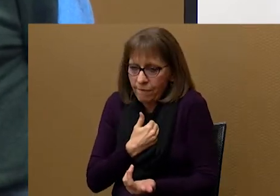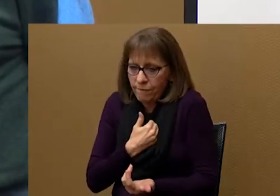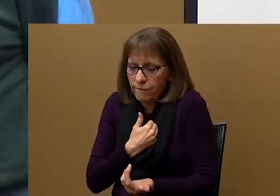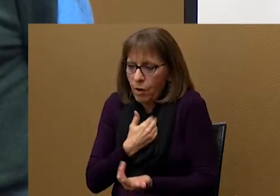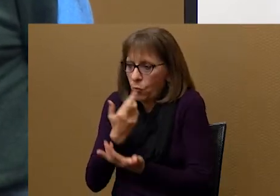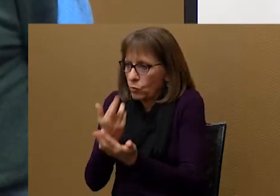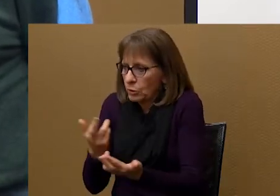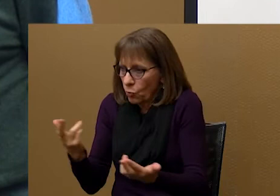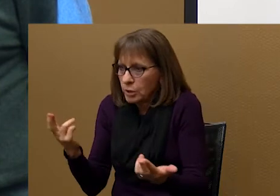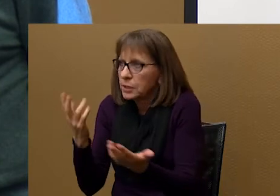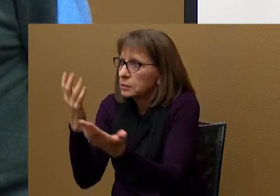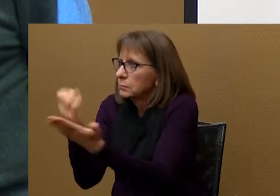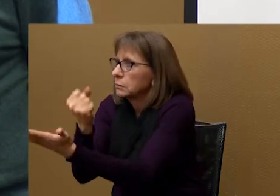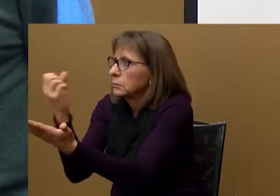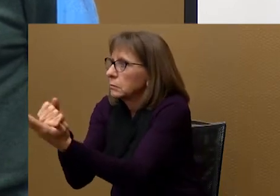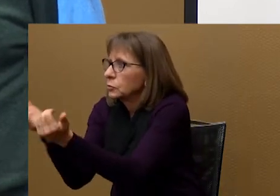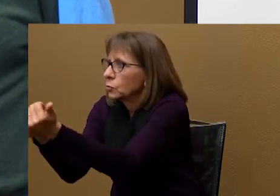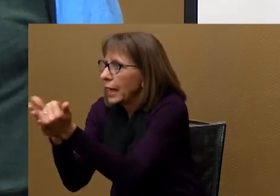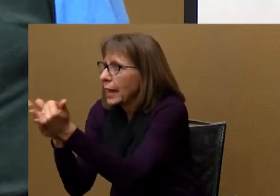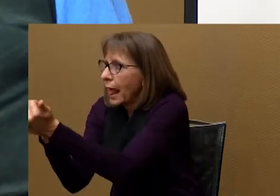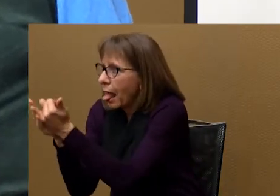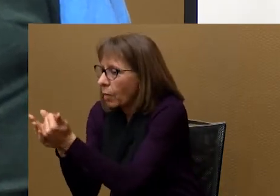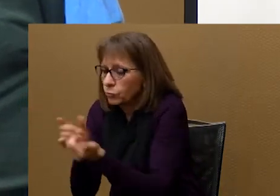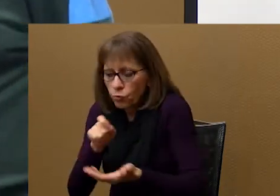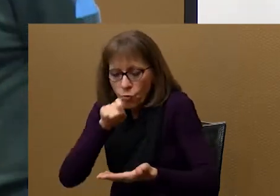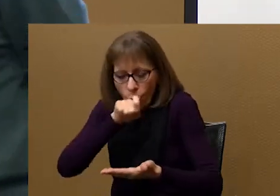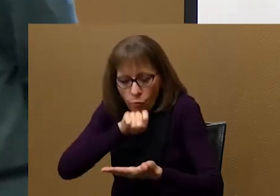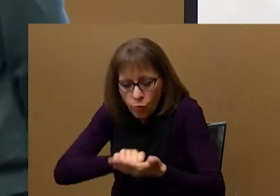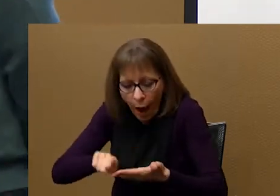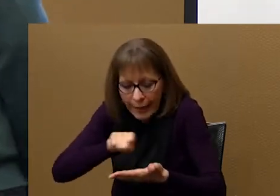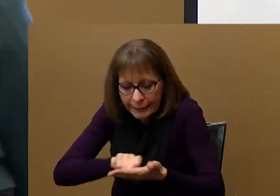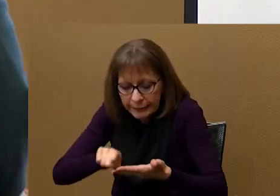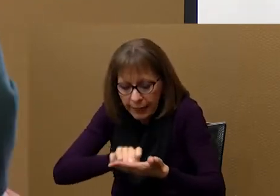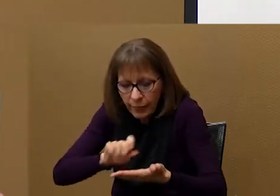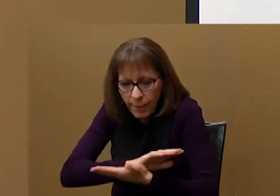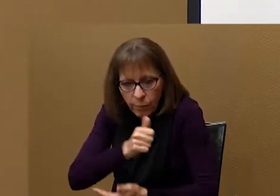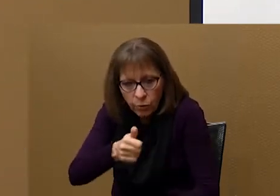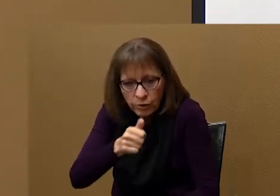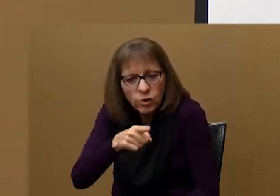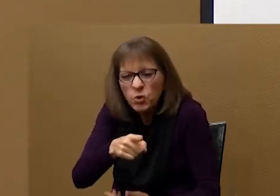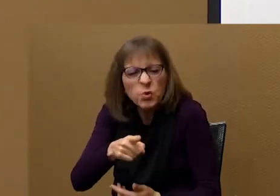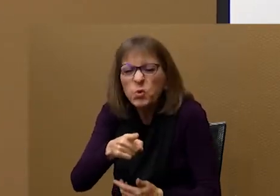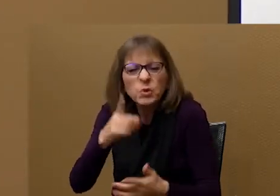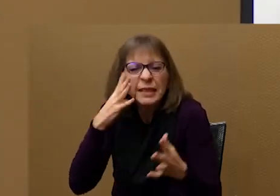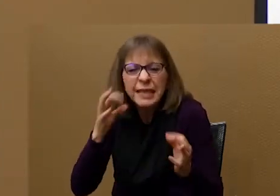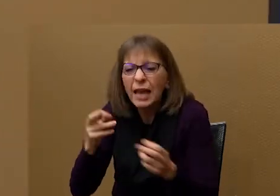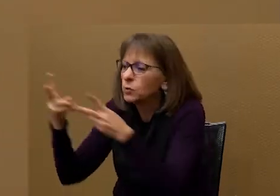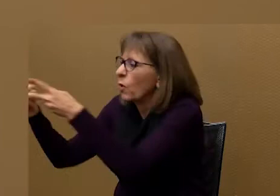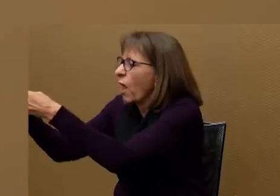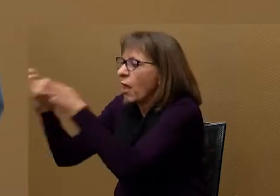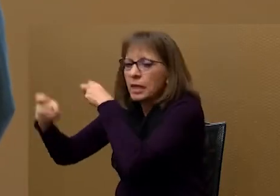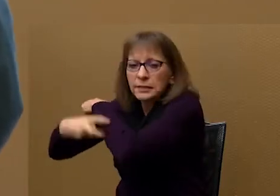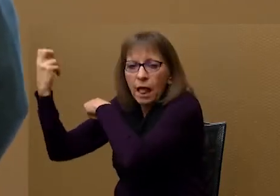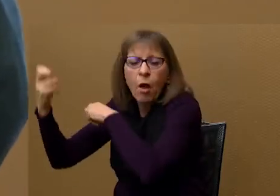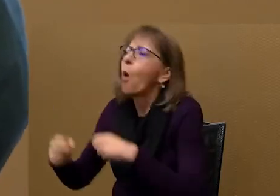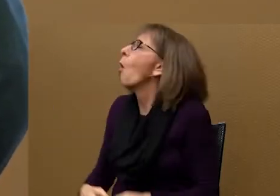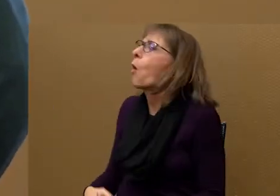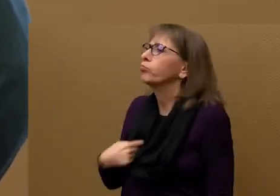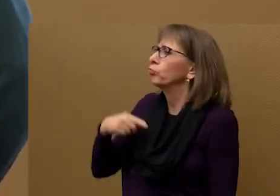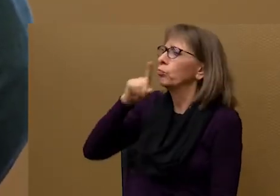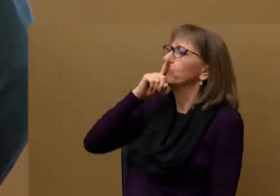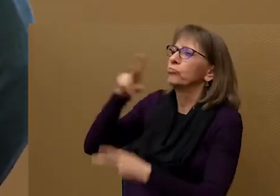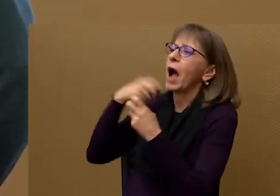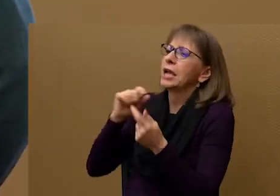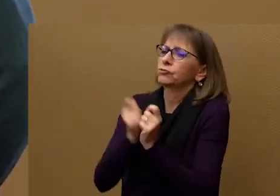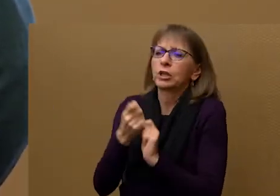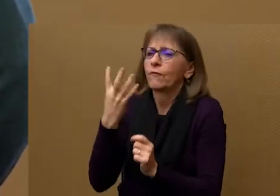for you. You have resources that you did not utilize in order to write this paper. You chose to plagiarize someone else's